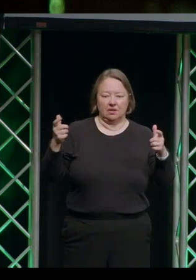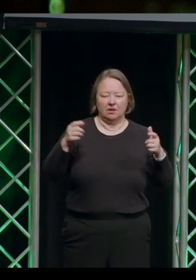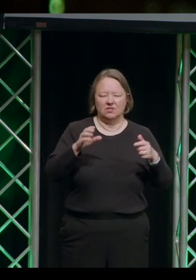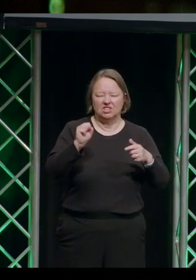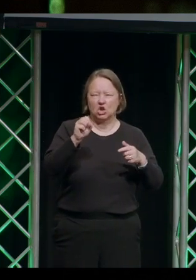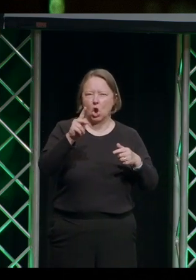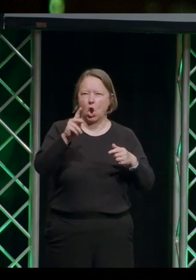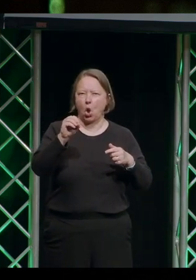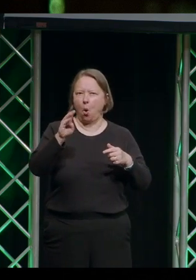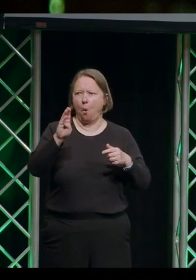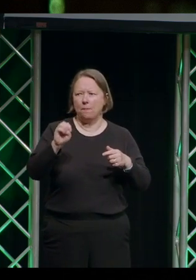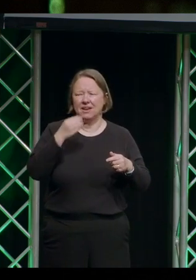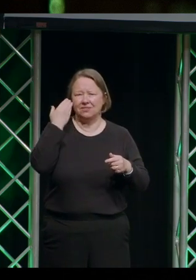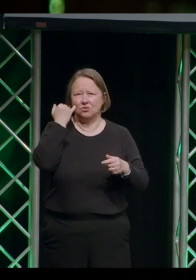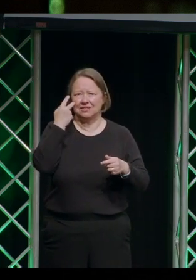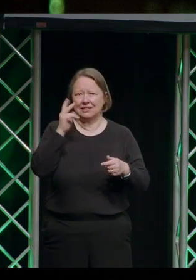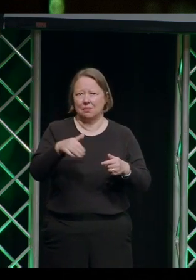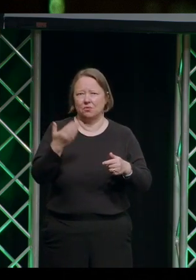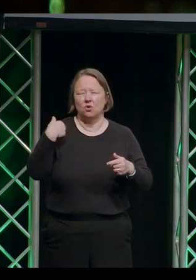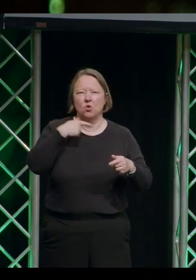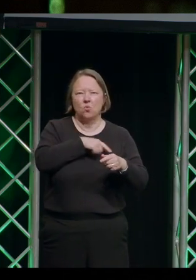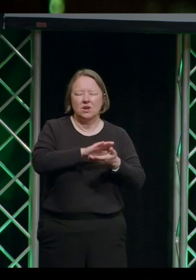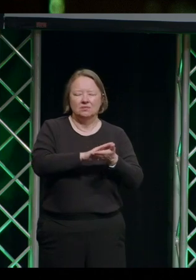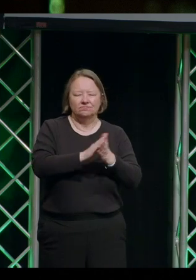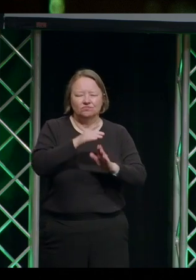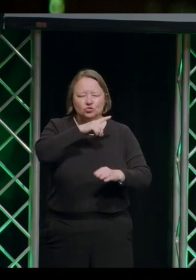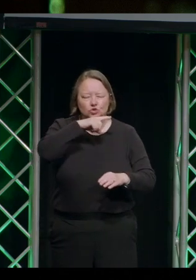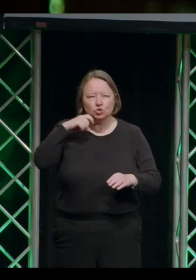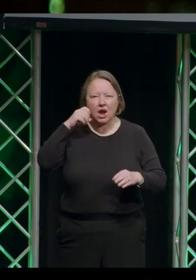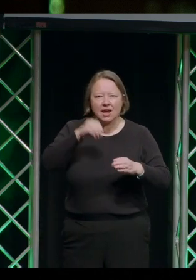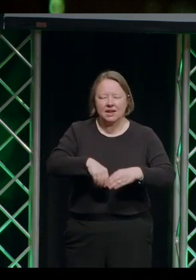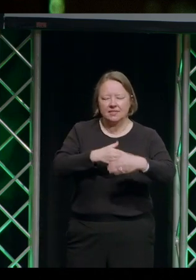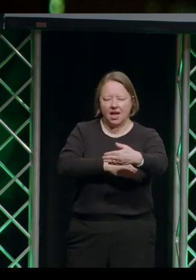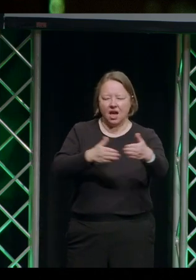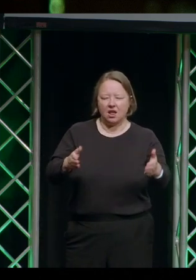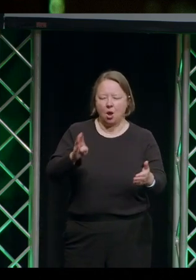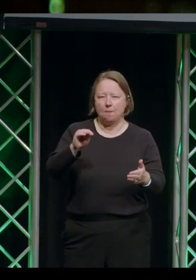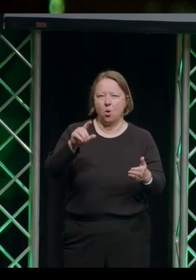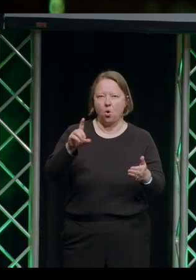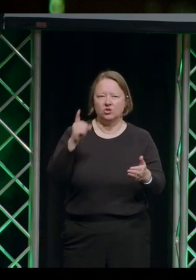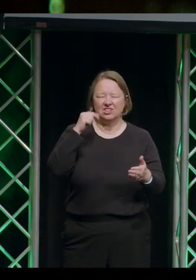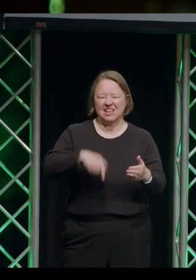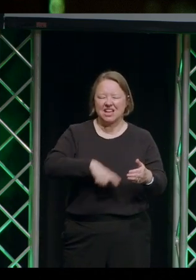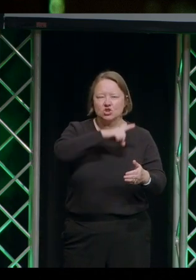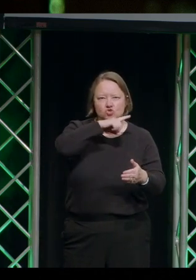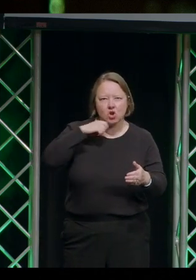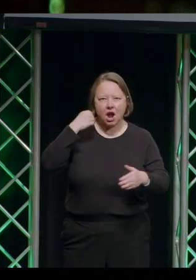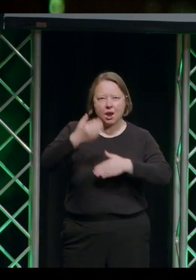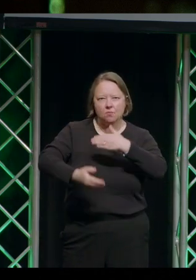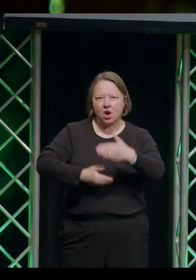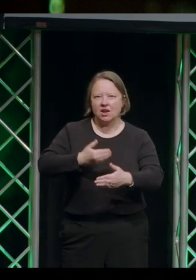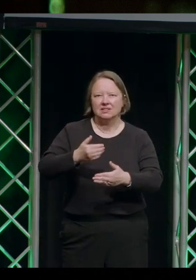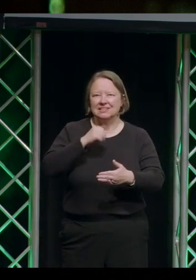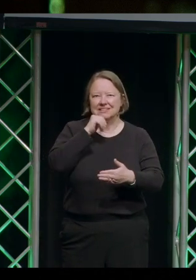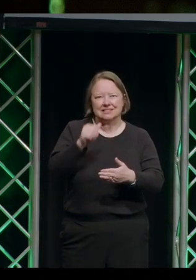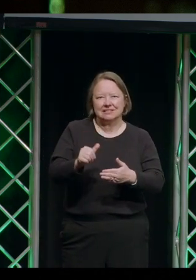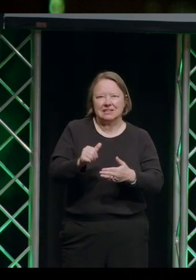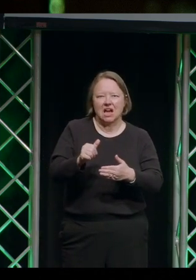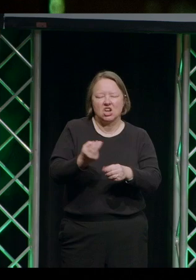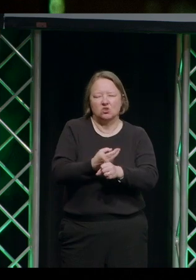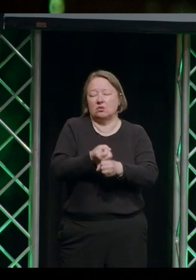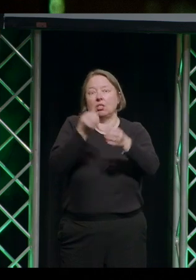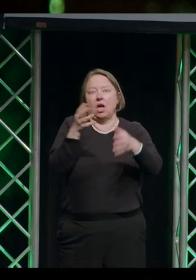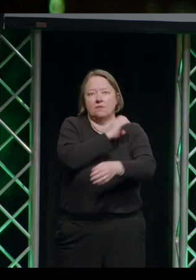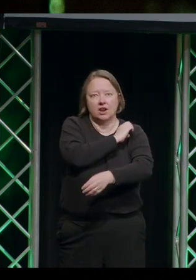ever seen it. And then we dry it in a mold. And so this drying process is not energy intensive at